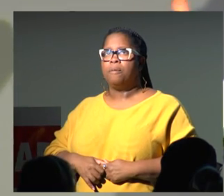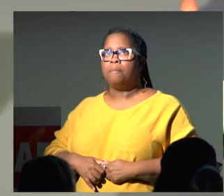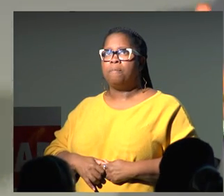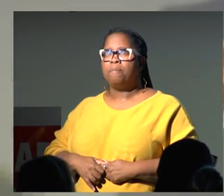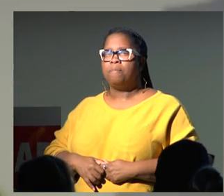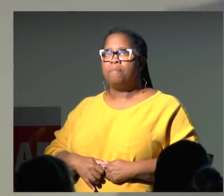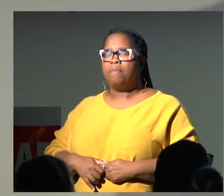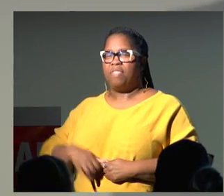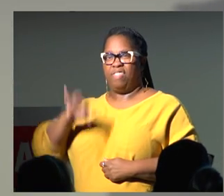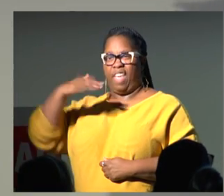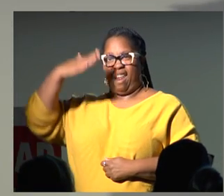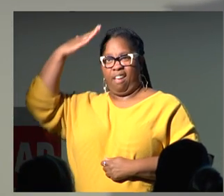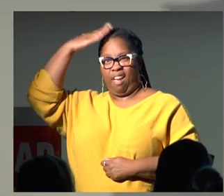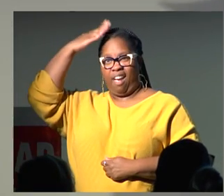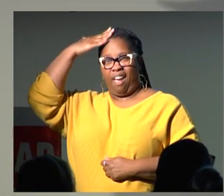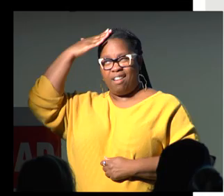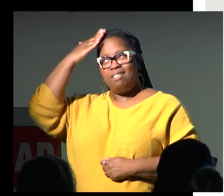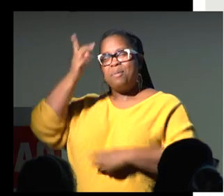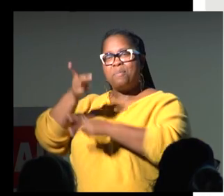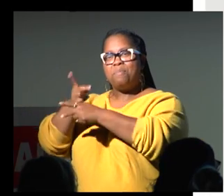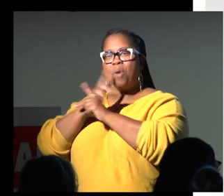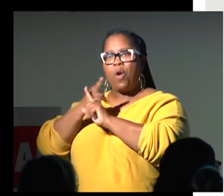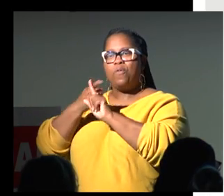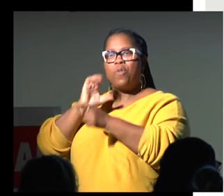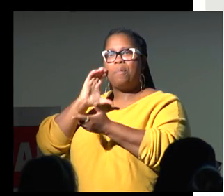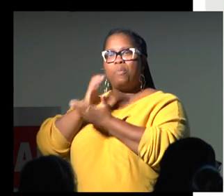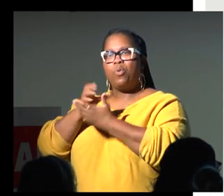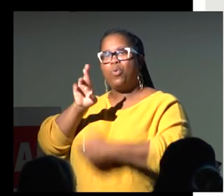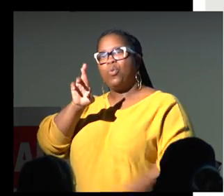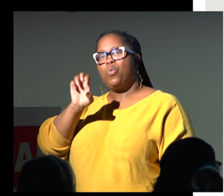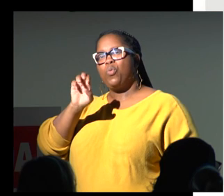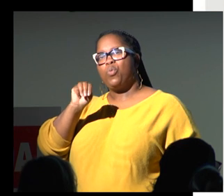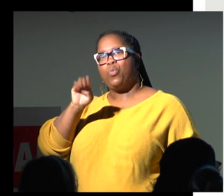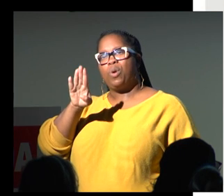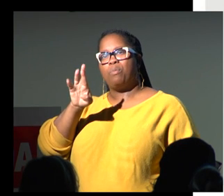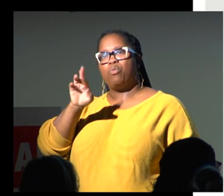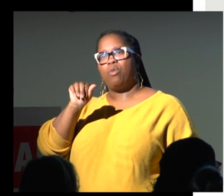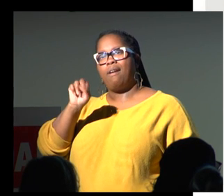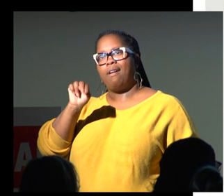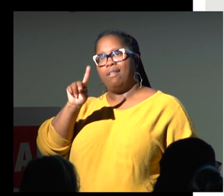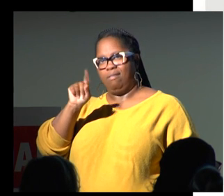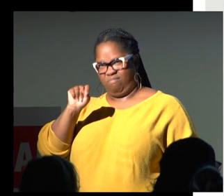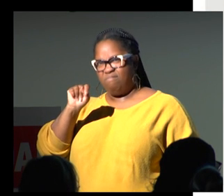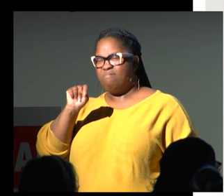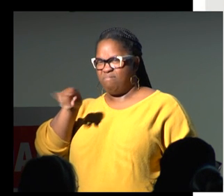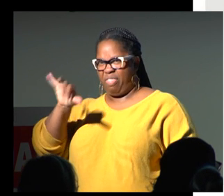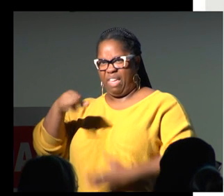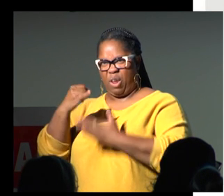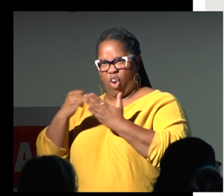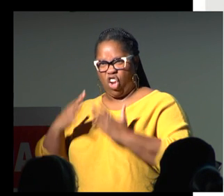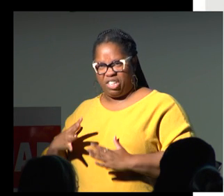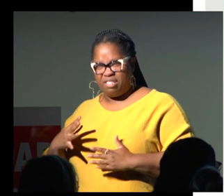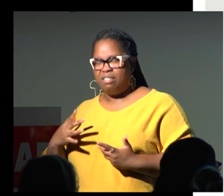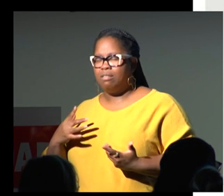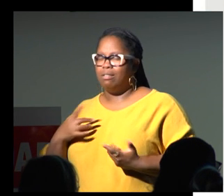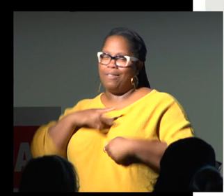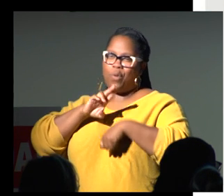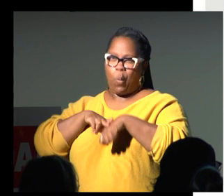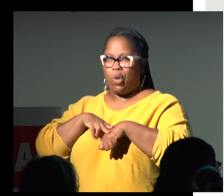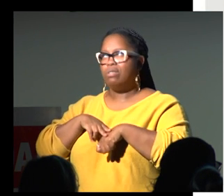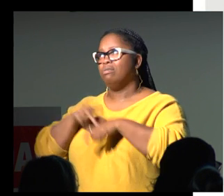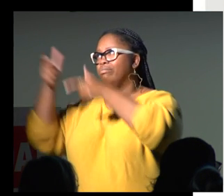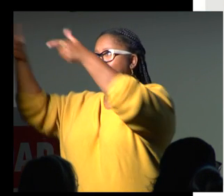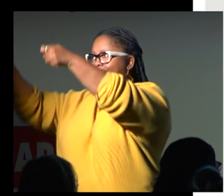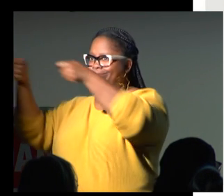the hat is borrowed from a portrait of Rembrandt. That's right. And I of course, reappropriate